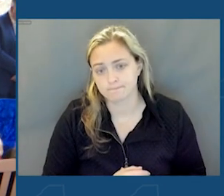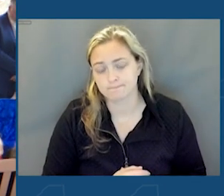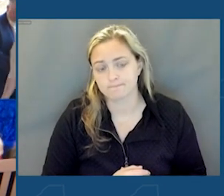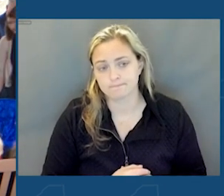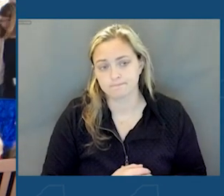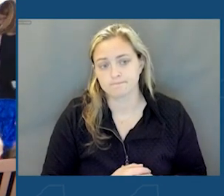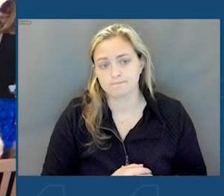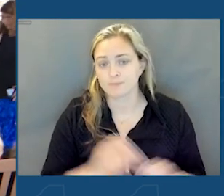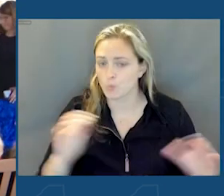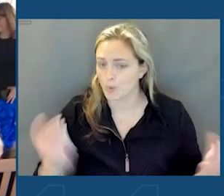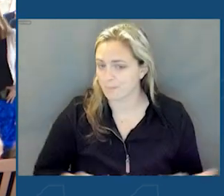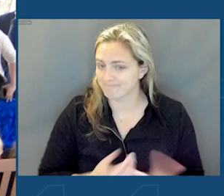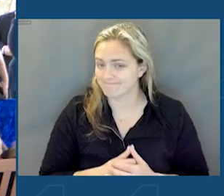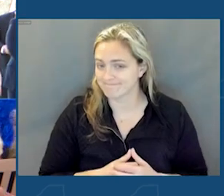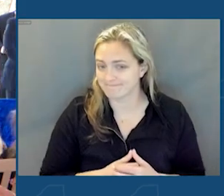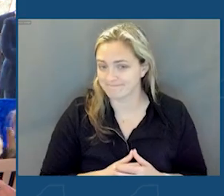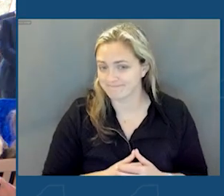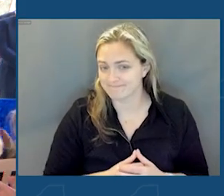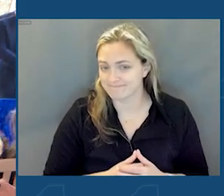Welcome.